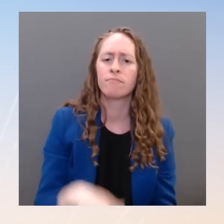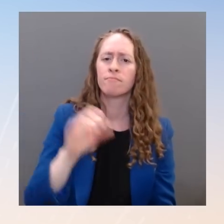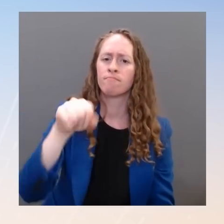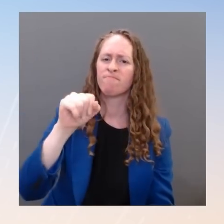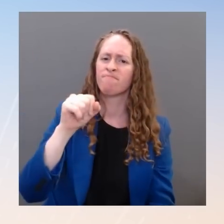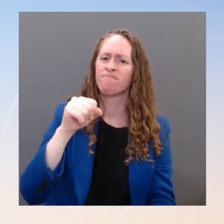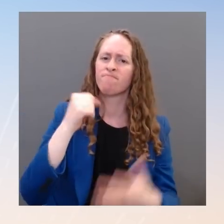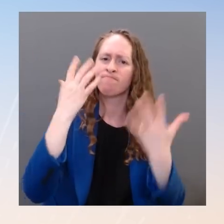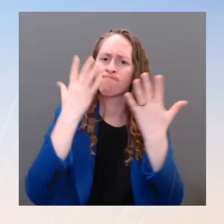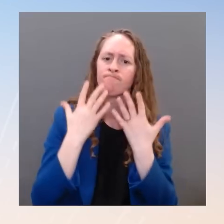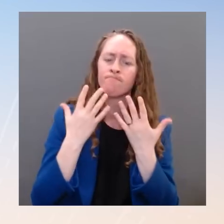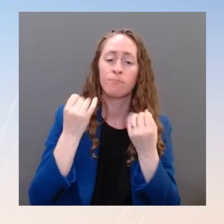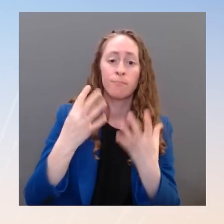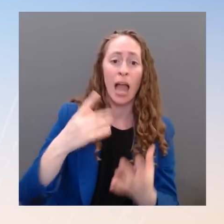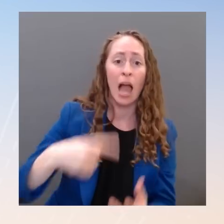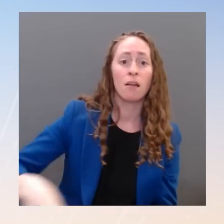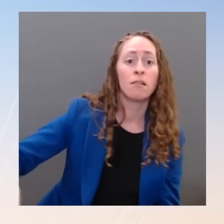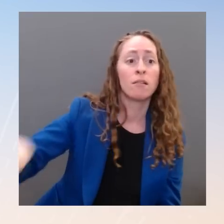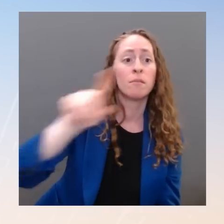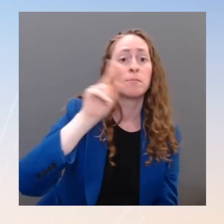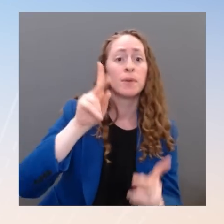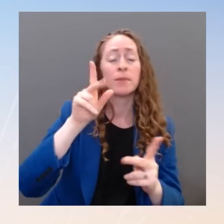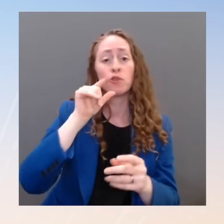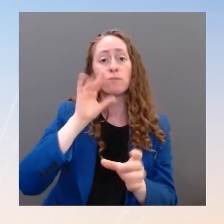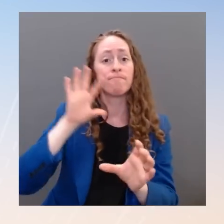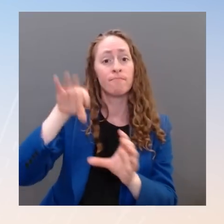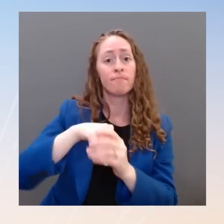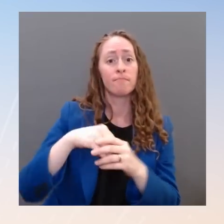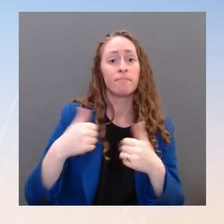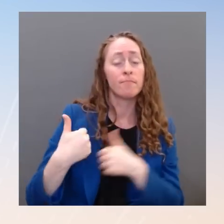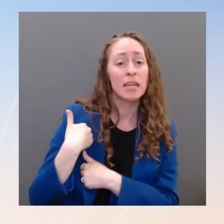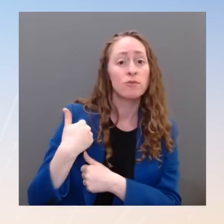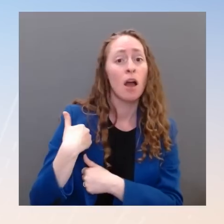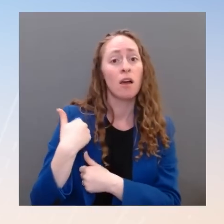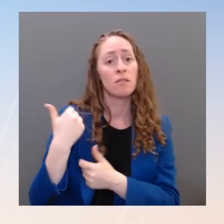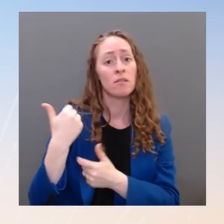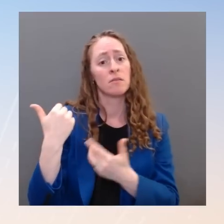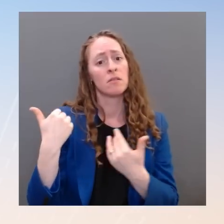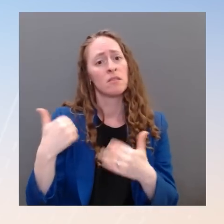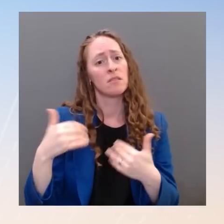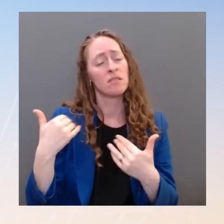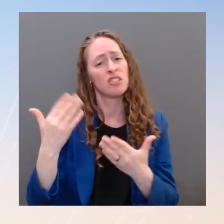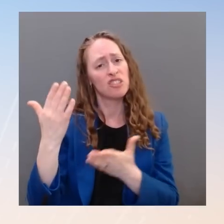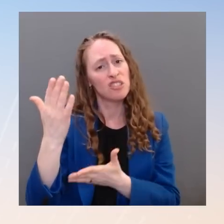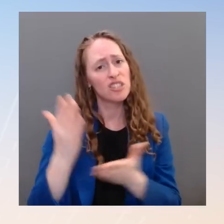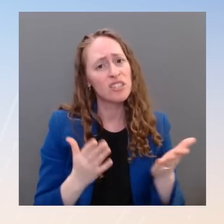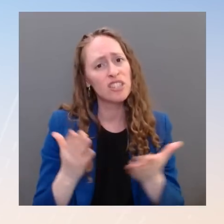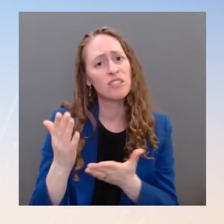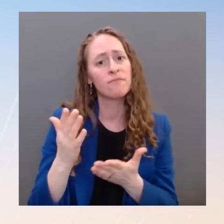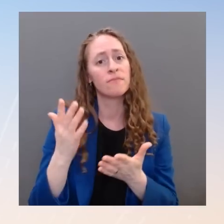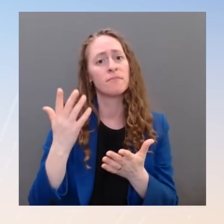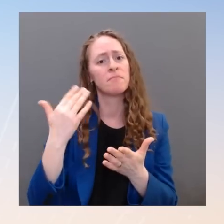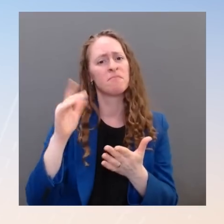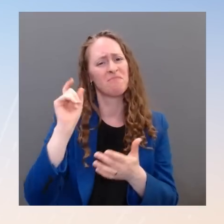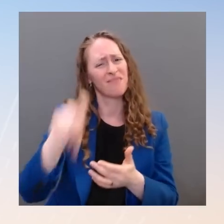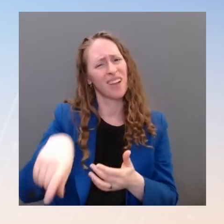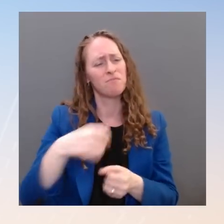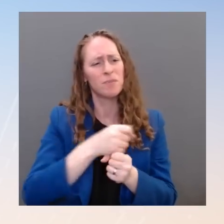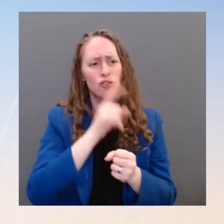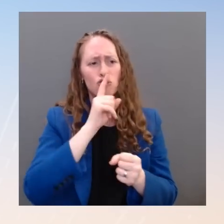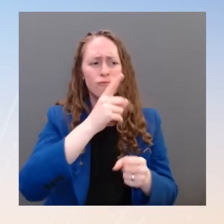mind, including making sure we have the right mental health care, the right treatments for any individual who may